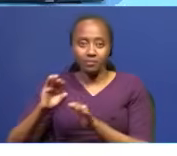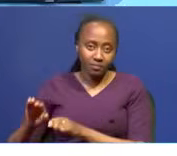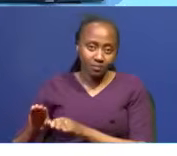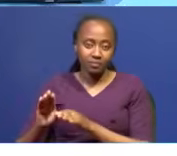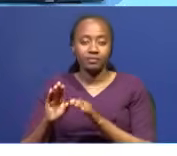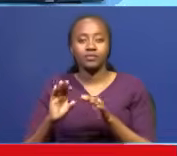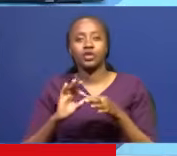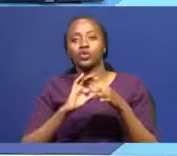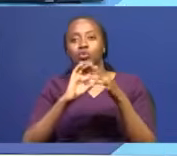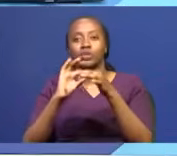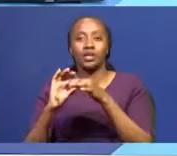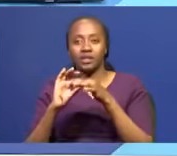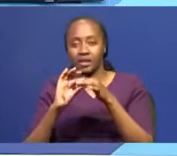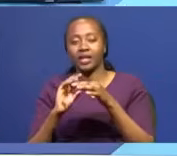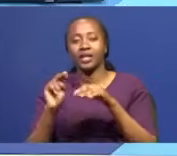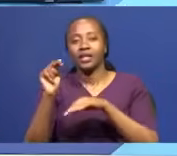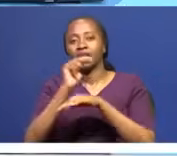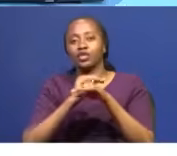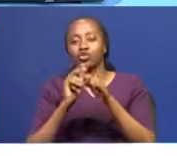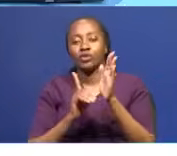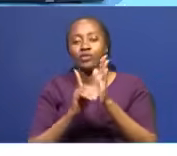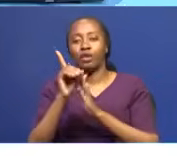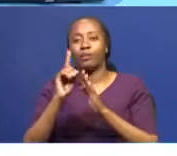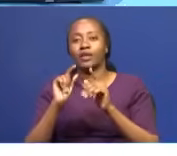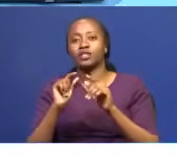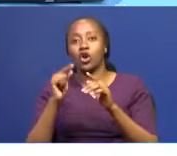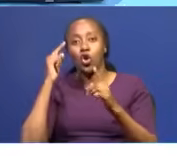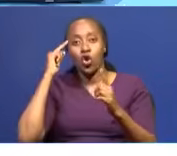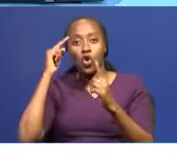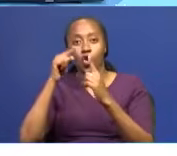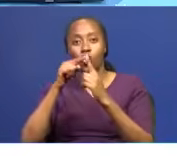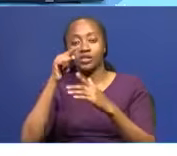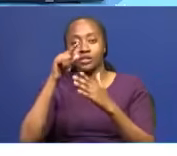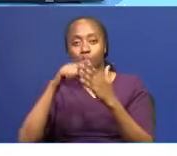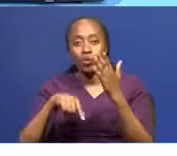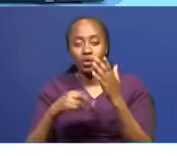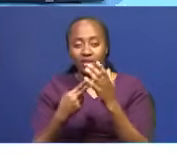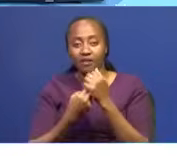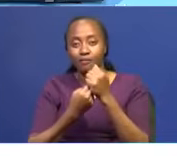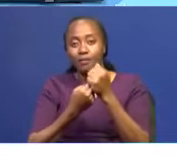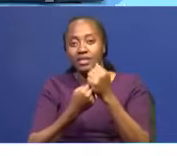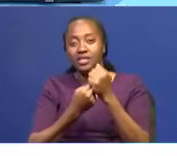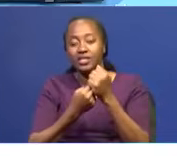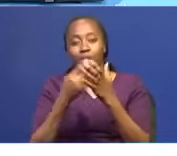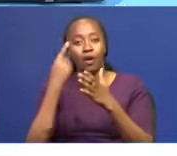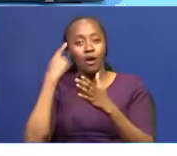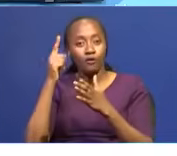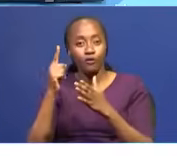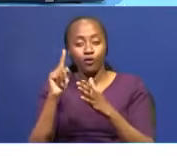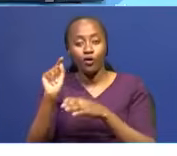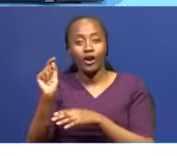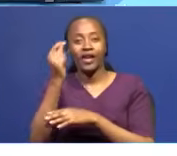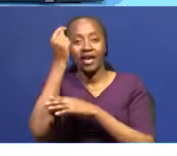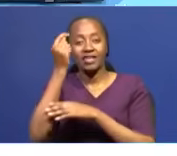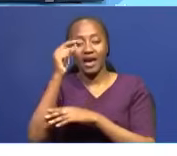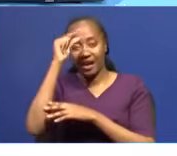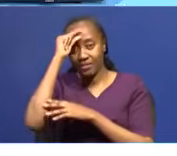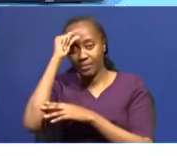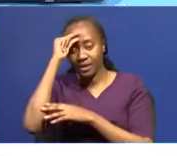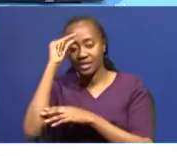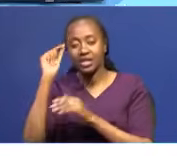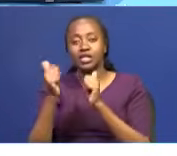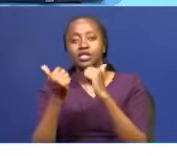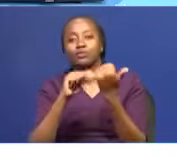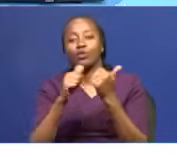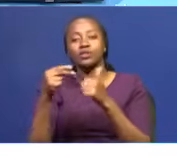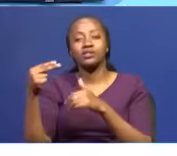Nations Social Development Goals has unveiled a partnership with the Kenyan government that will see a creation of a sports hub aimed at